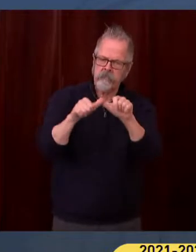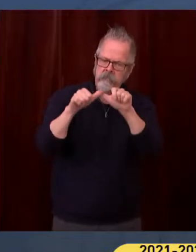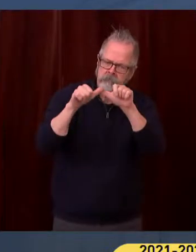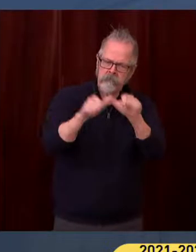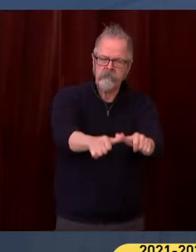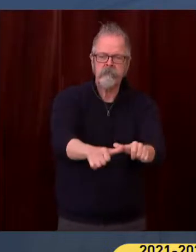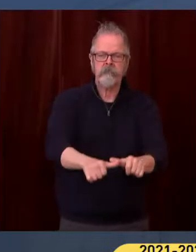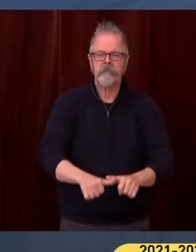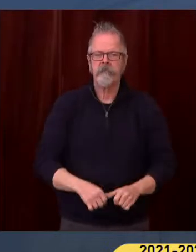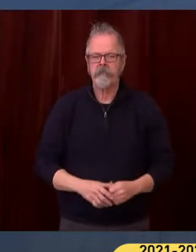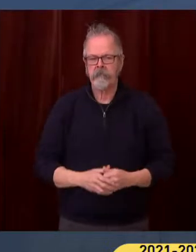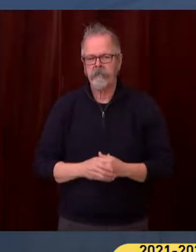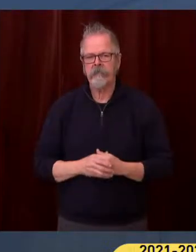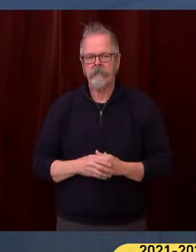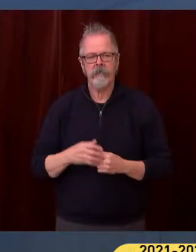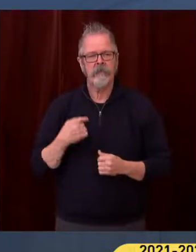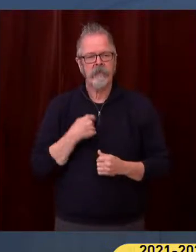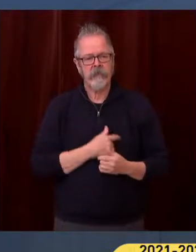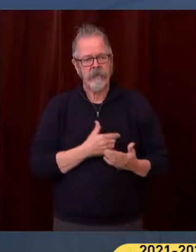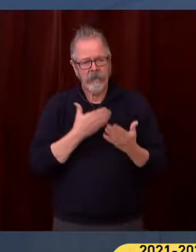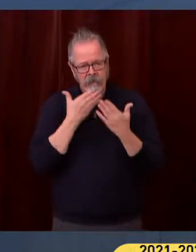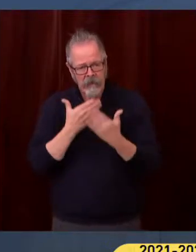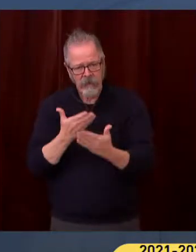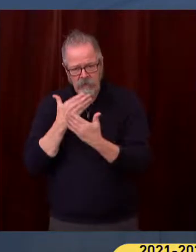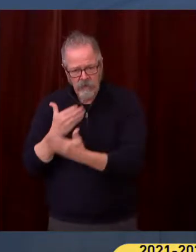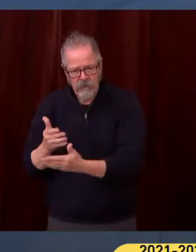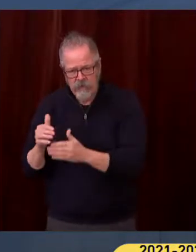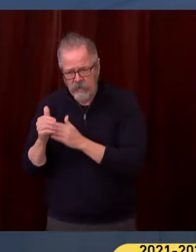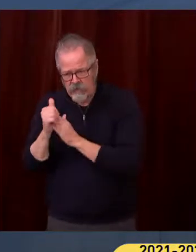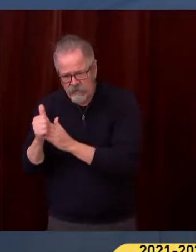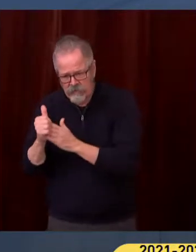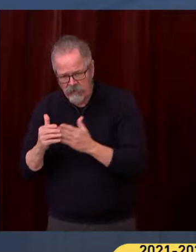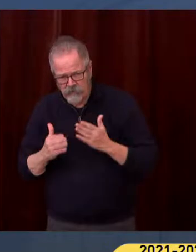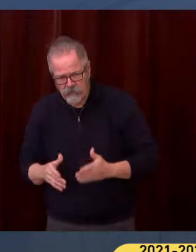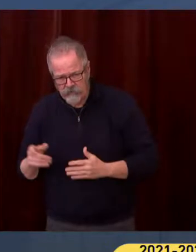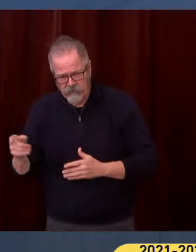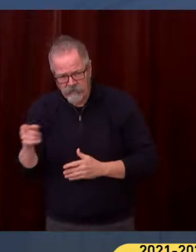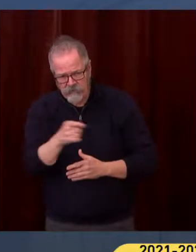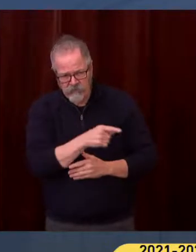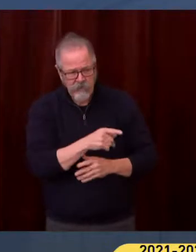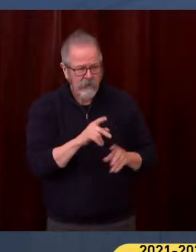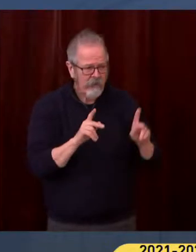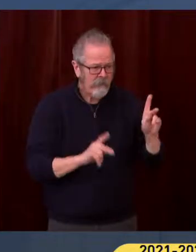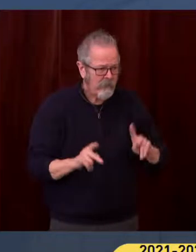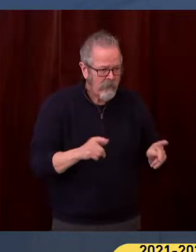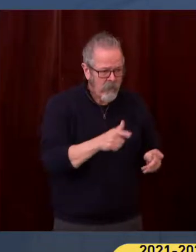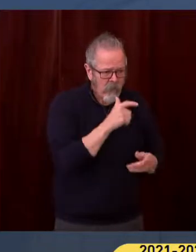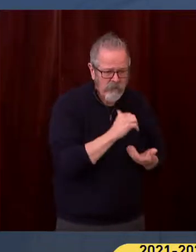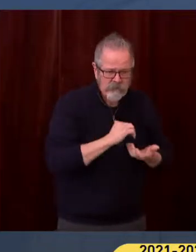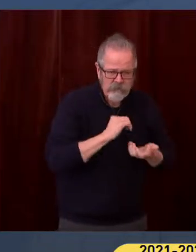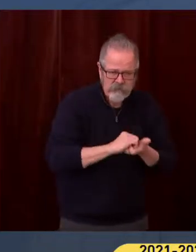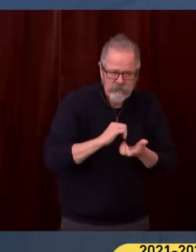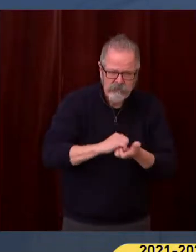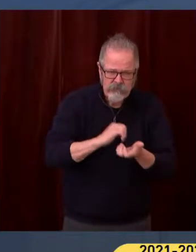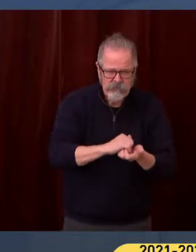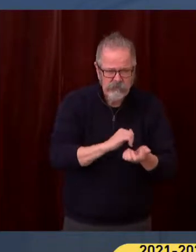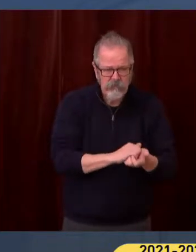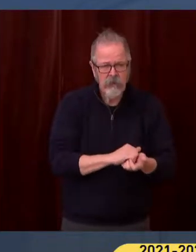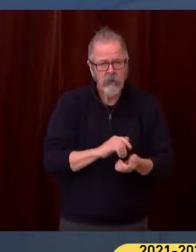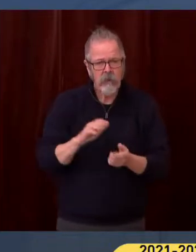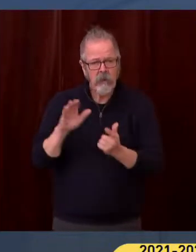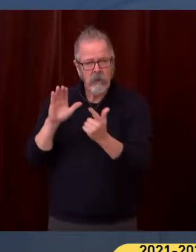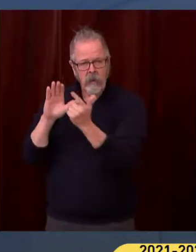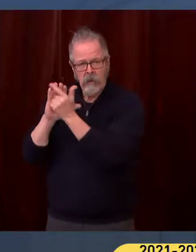environmental justice in statute, which is what this proposal includes. And that